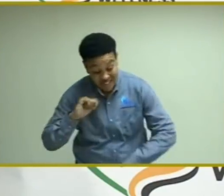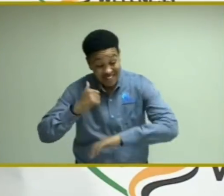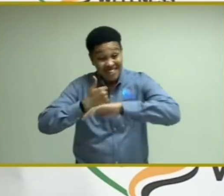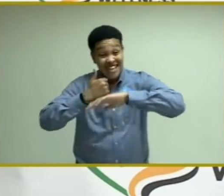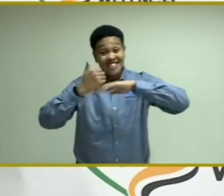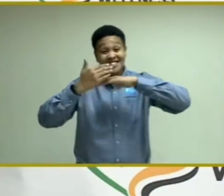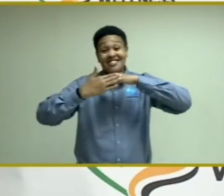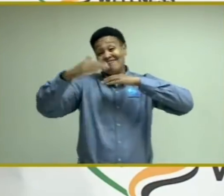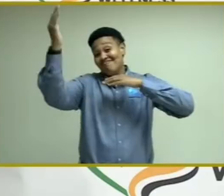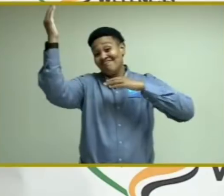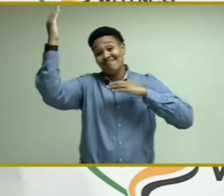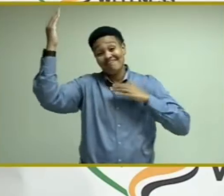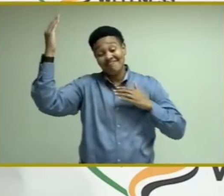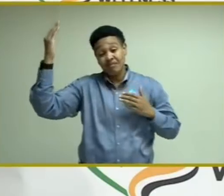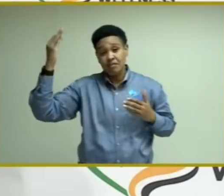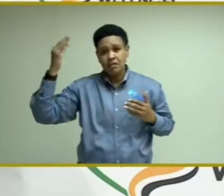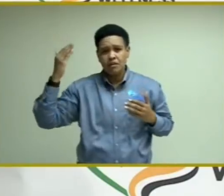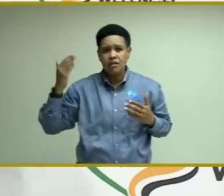stage, I believe, for